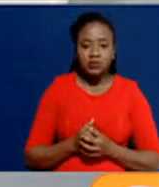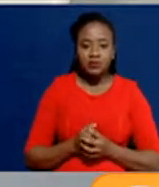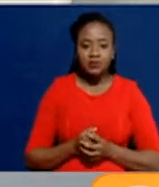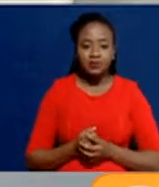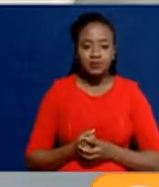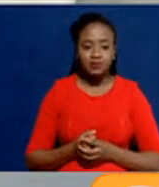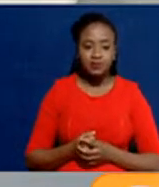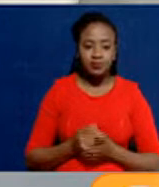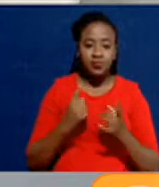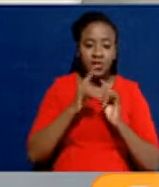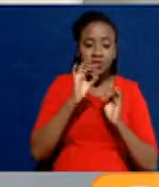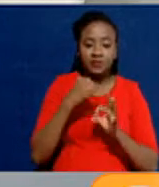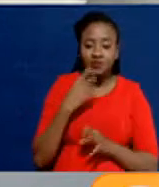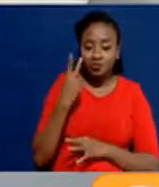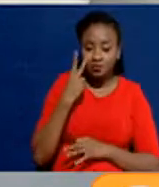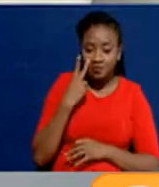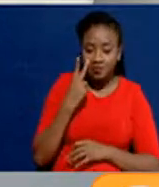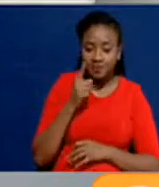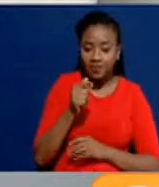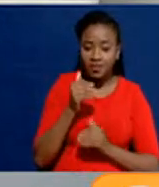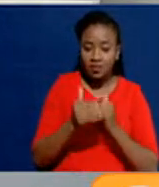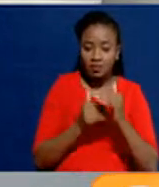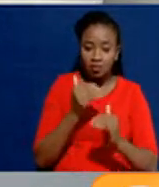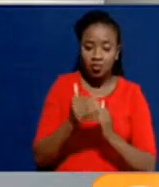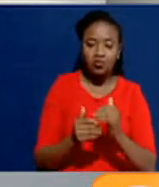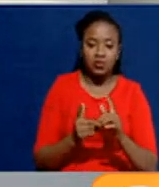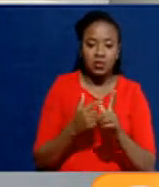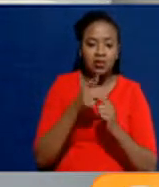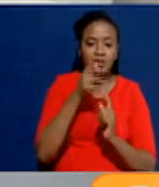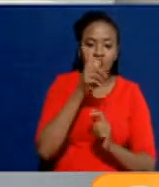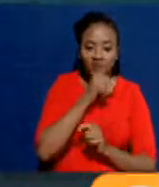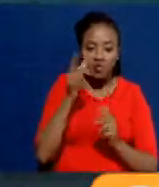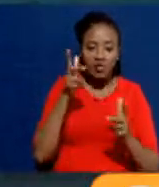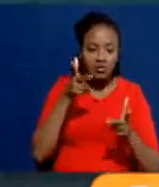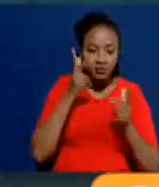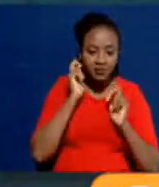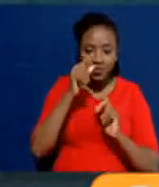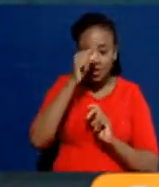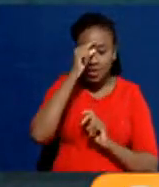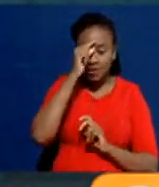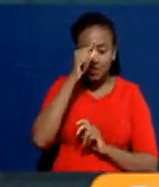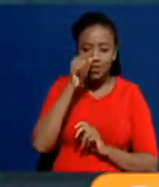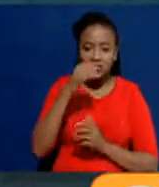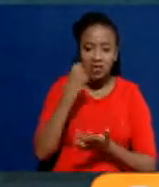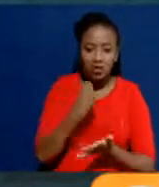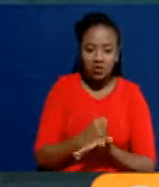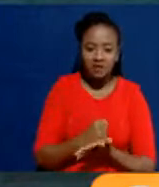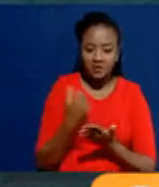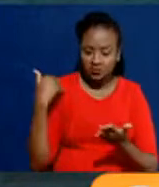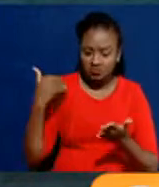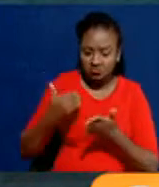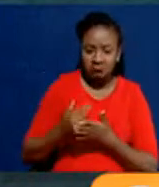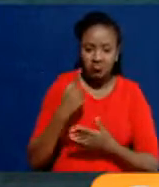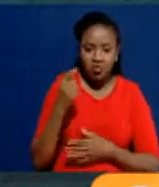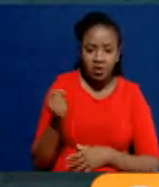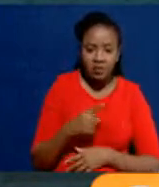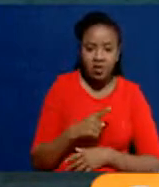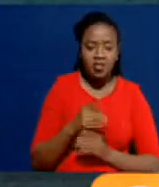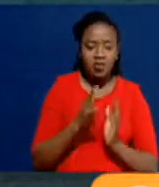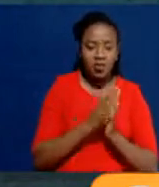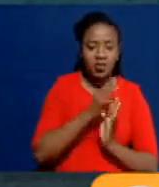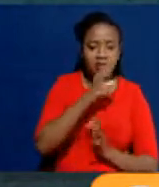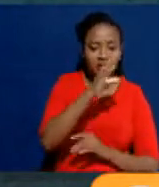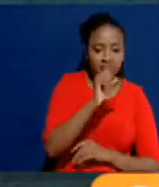if you look at even the way the situation is now, Yvonne, we've had a government in office for almost 10 months with CSs and